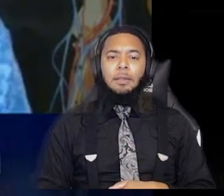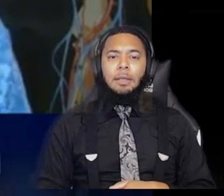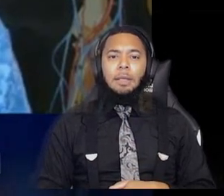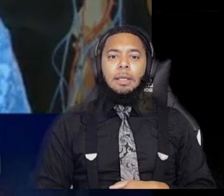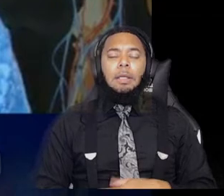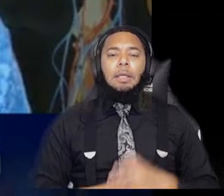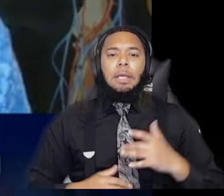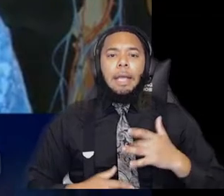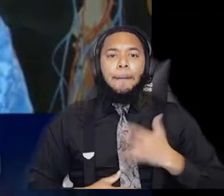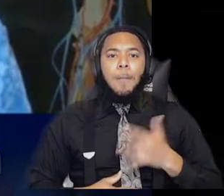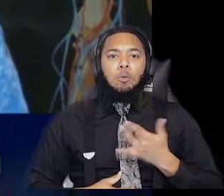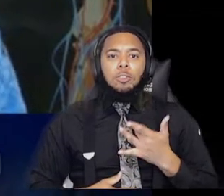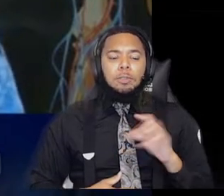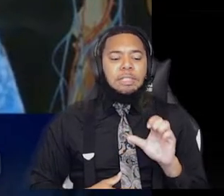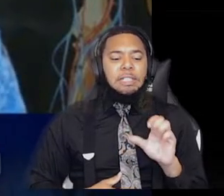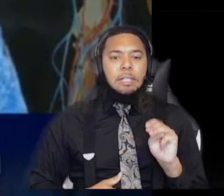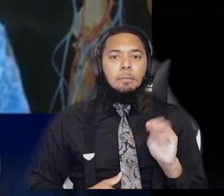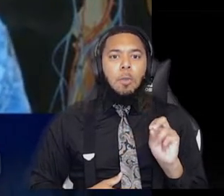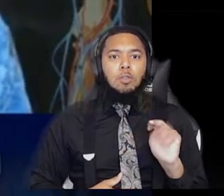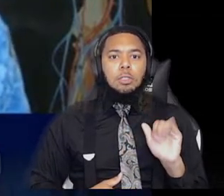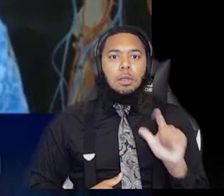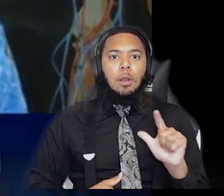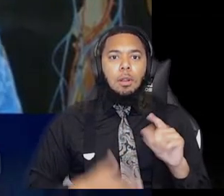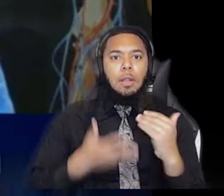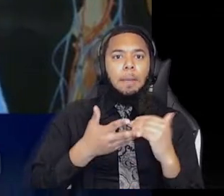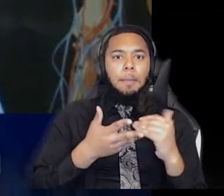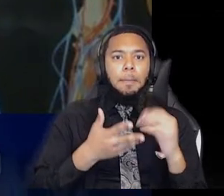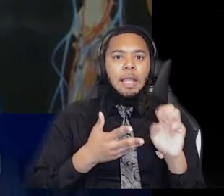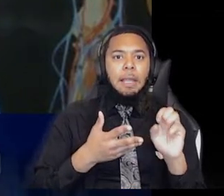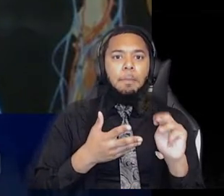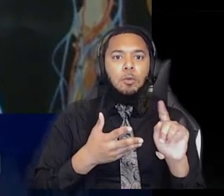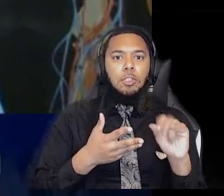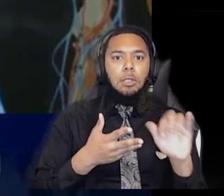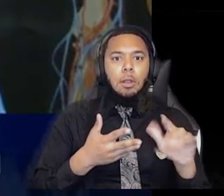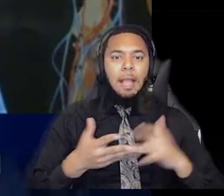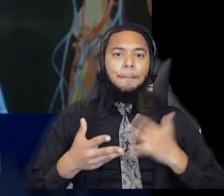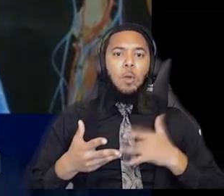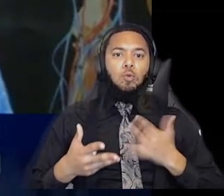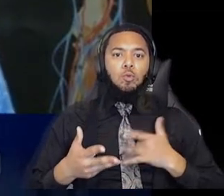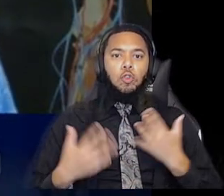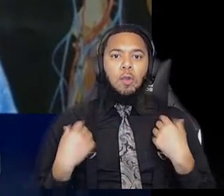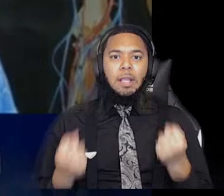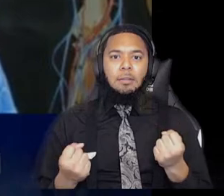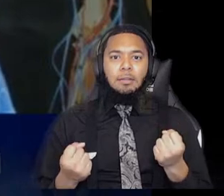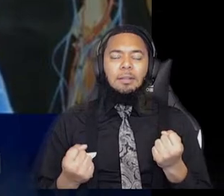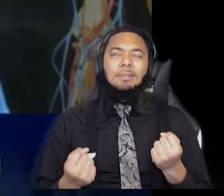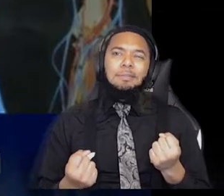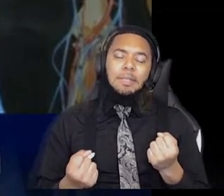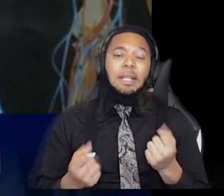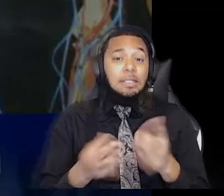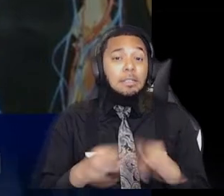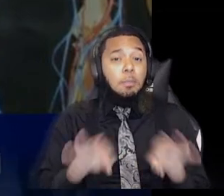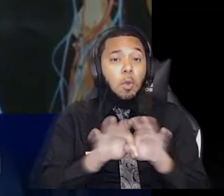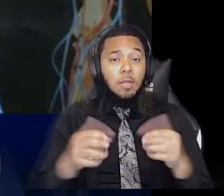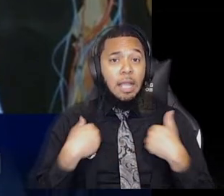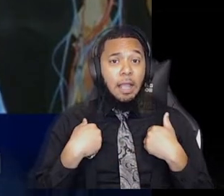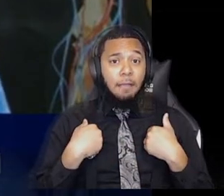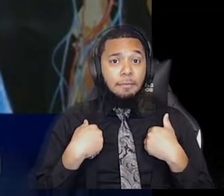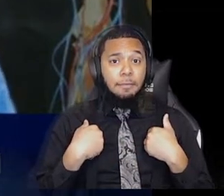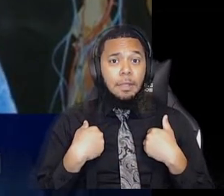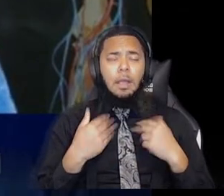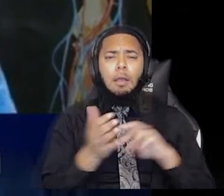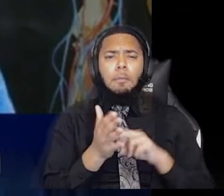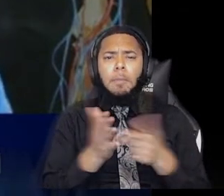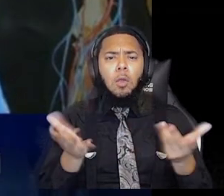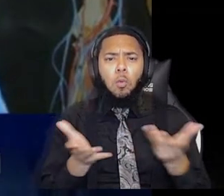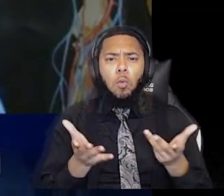Emotional health. Now, there's a lot of emotions, but it's really an important thing to have emotional health. And that means to be able